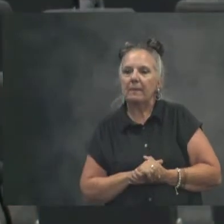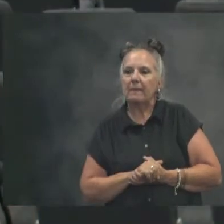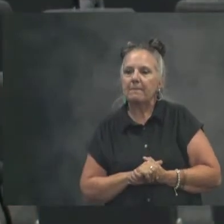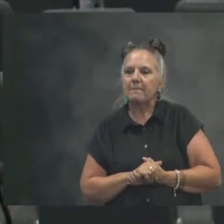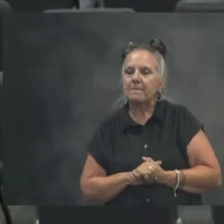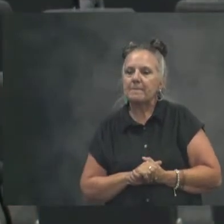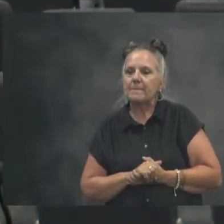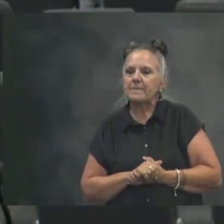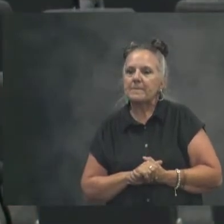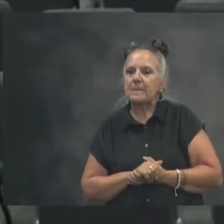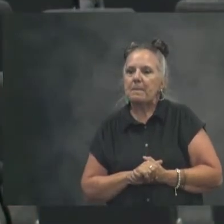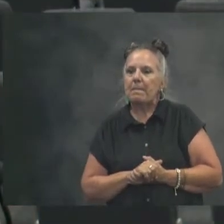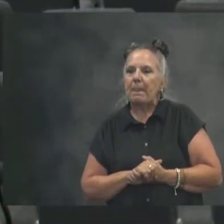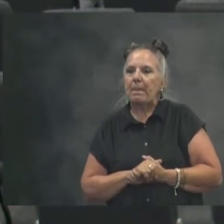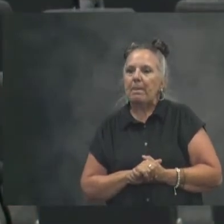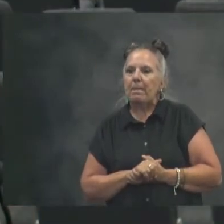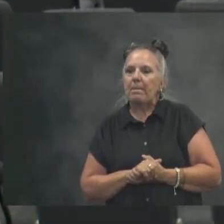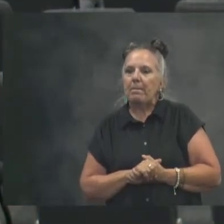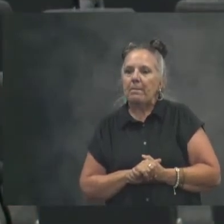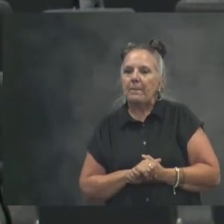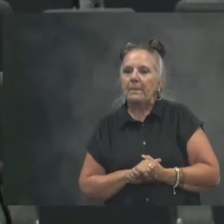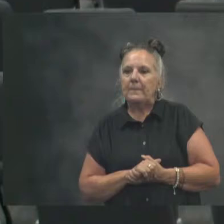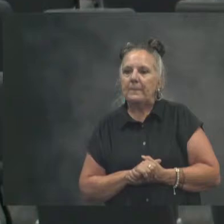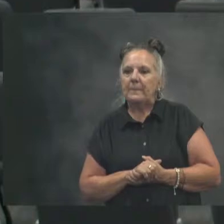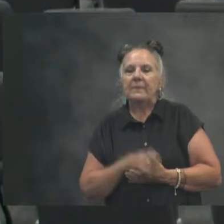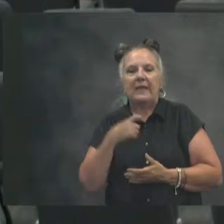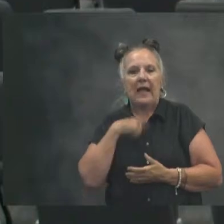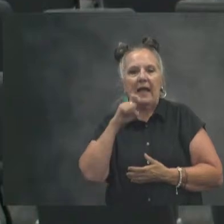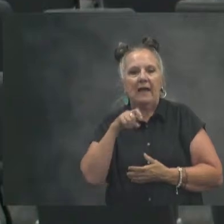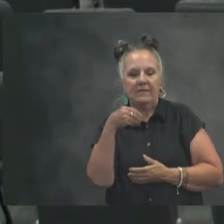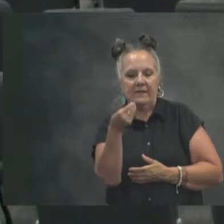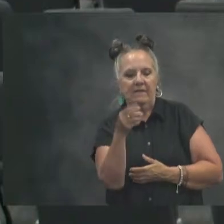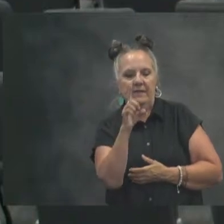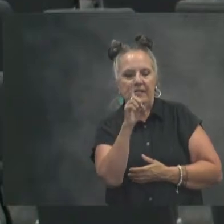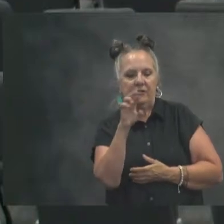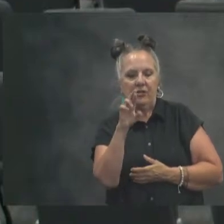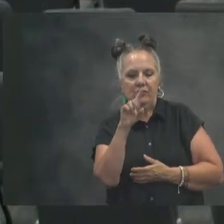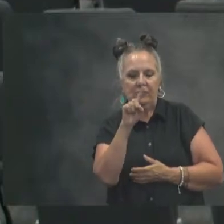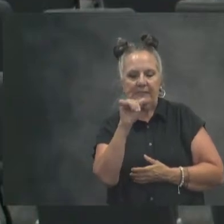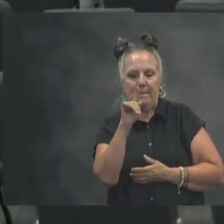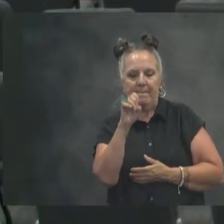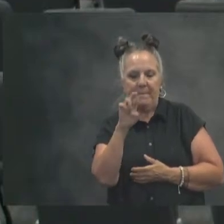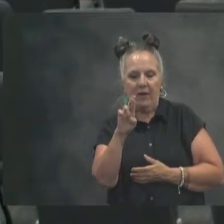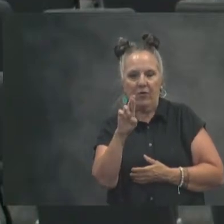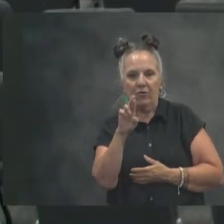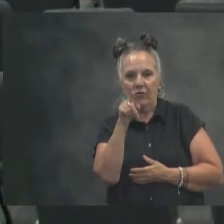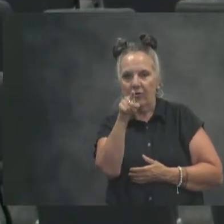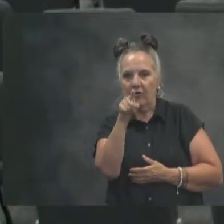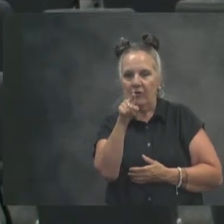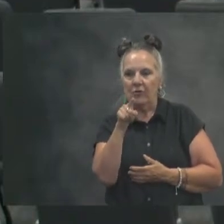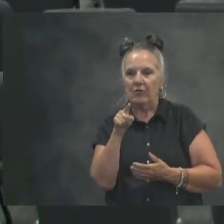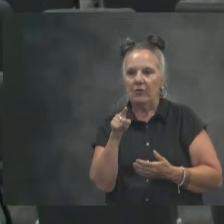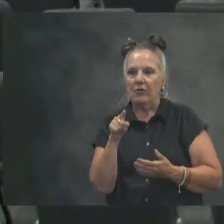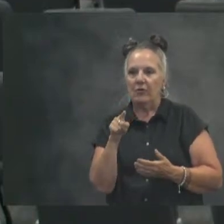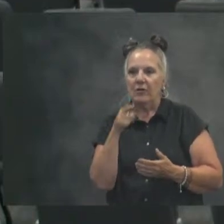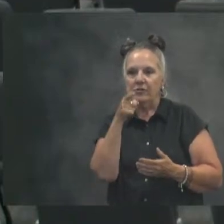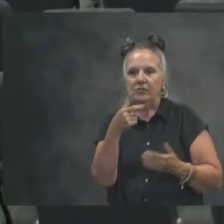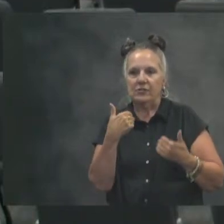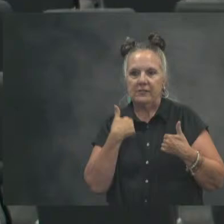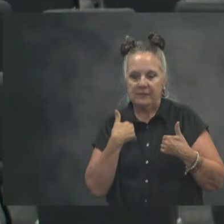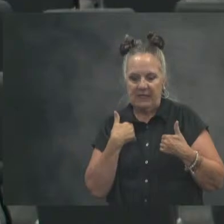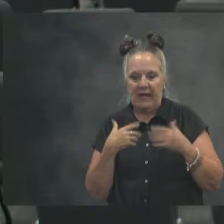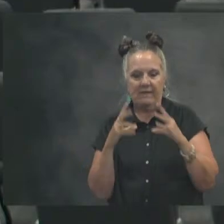Murray. I have to give Dr. Zentmeyer a lot of credit because she has been having meetings